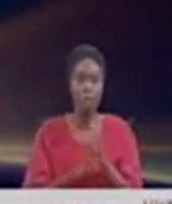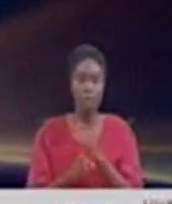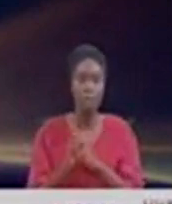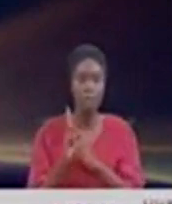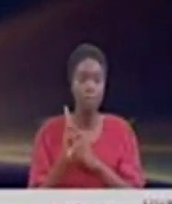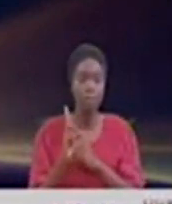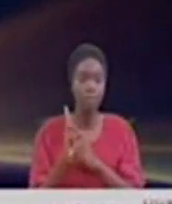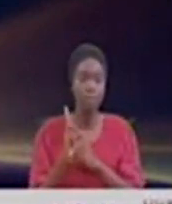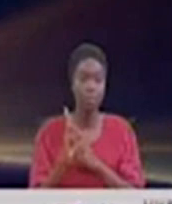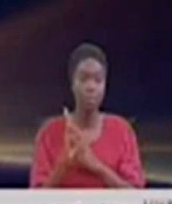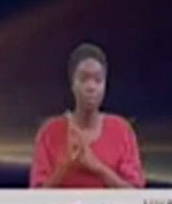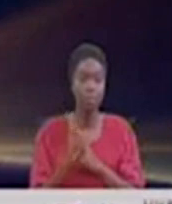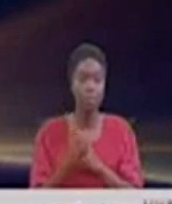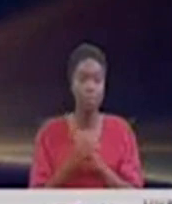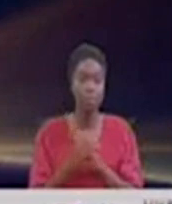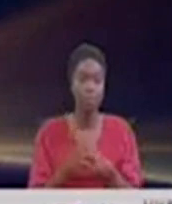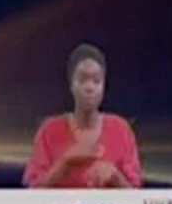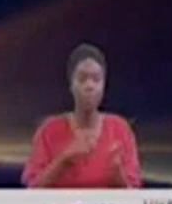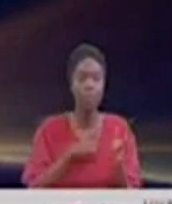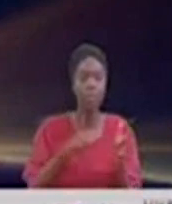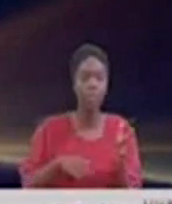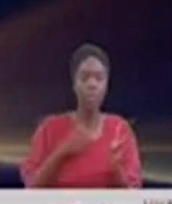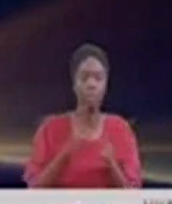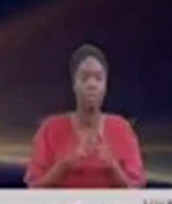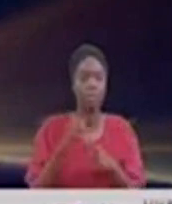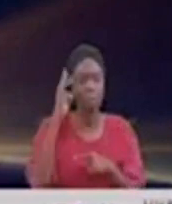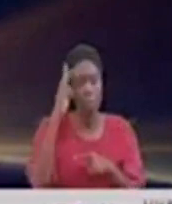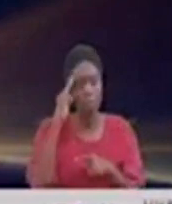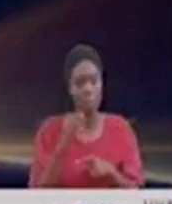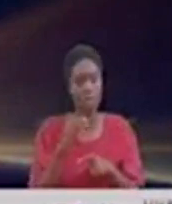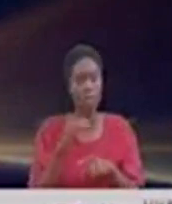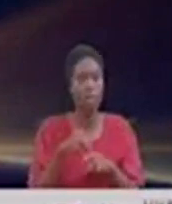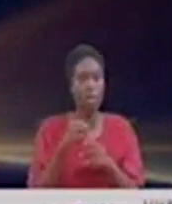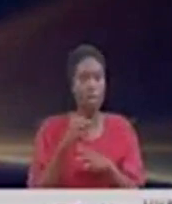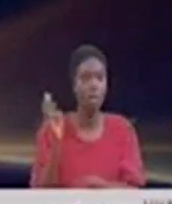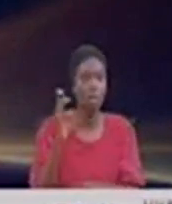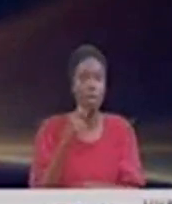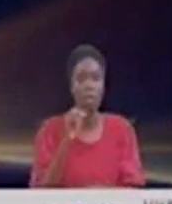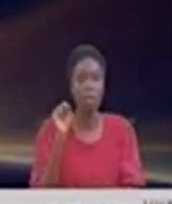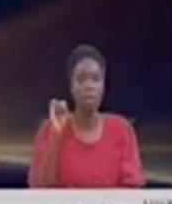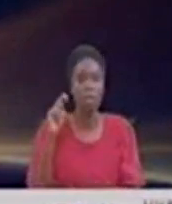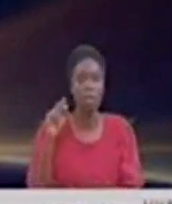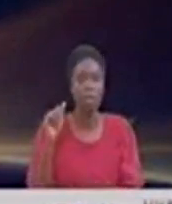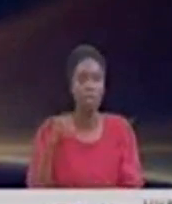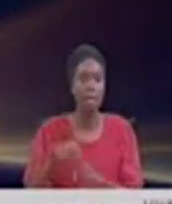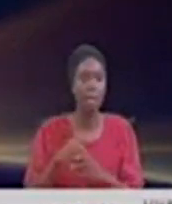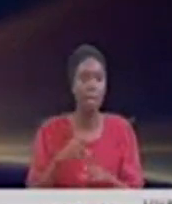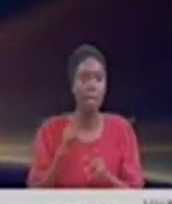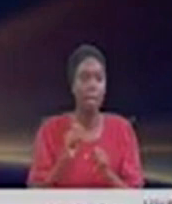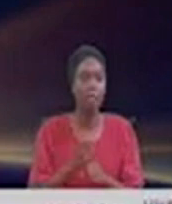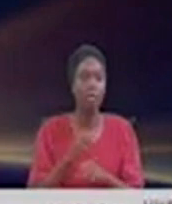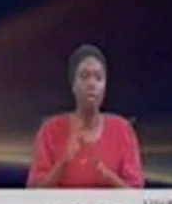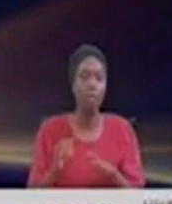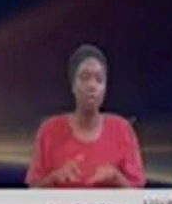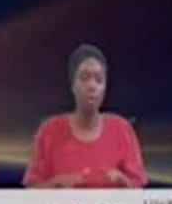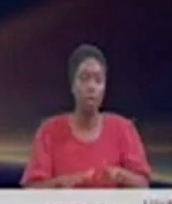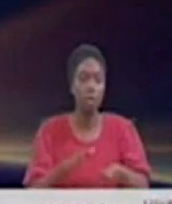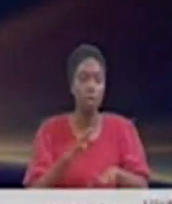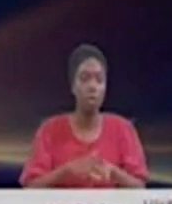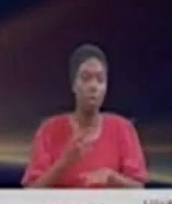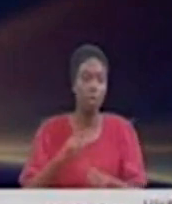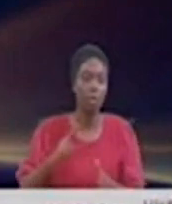Chapter 1. And the Lord spake unto Moses in the wilderness of Sinai, in the tabernacle of the